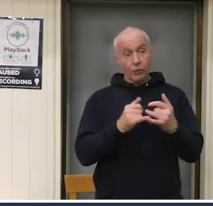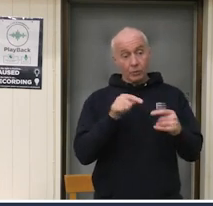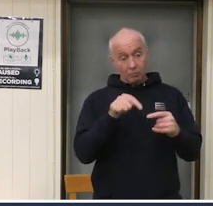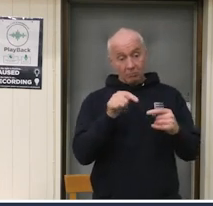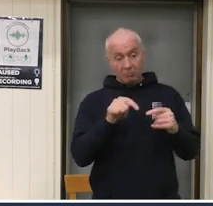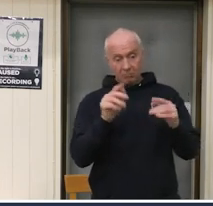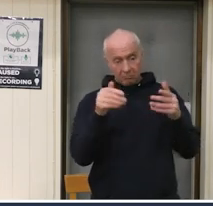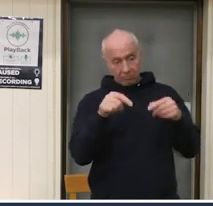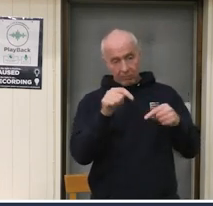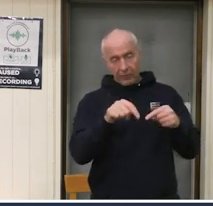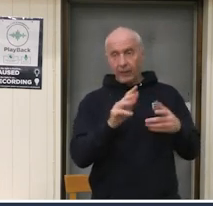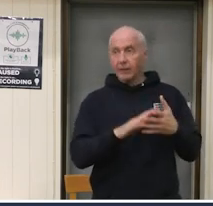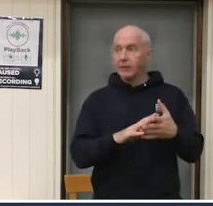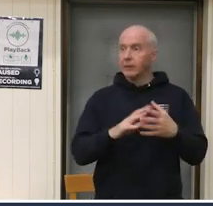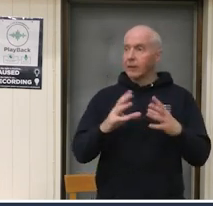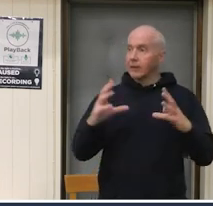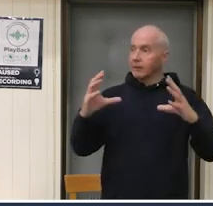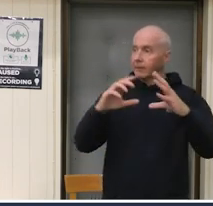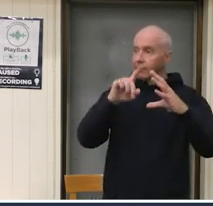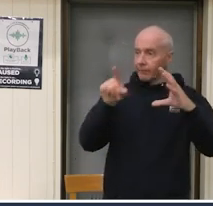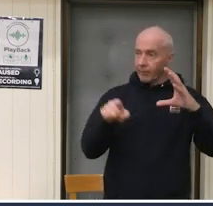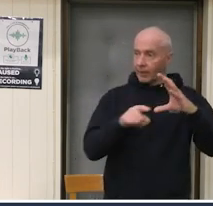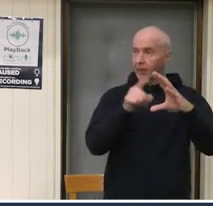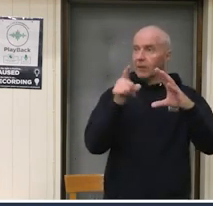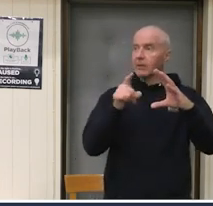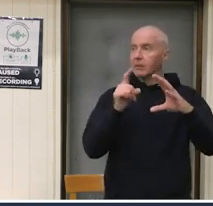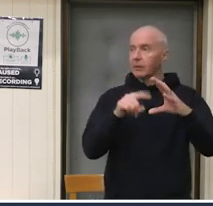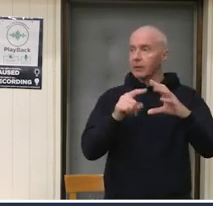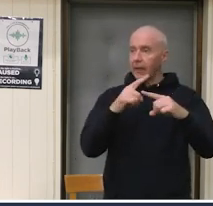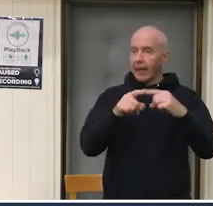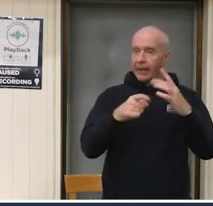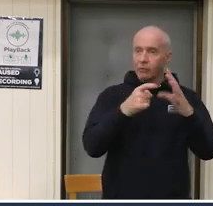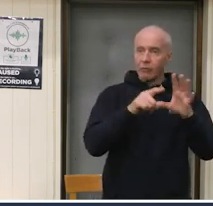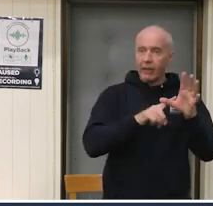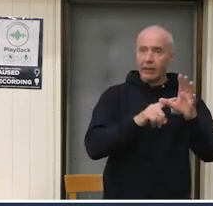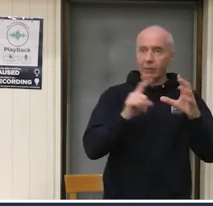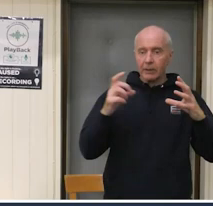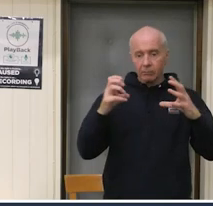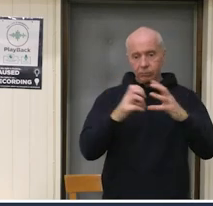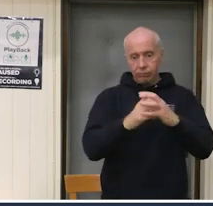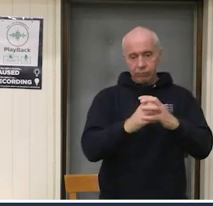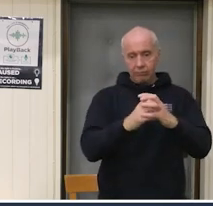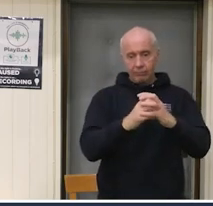indirect drive, so it goes into a hole room, heats the hole room. The hole room makes X-rays, which compress the fuel.